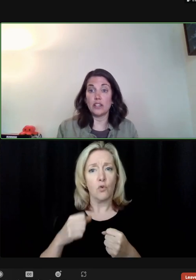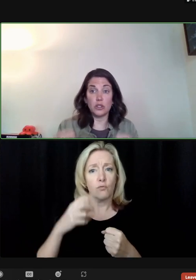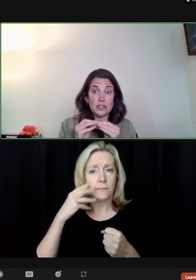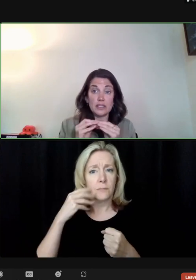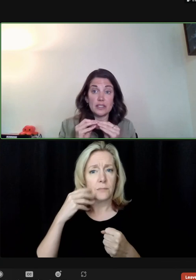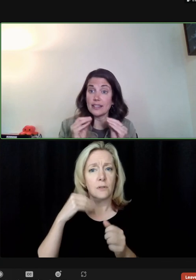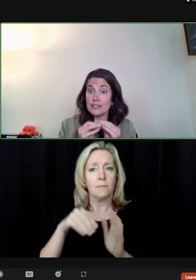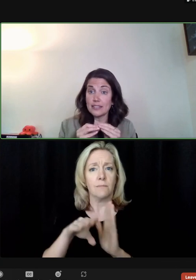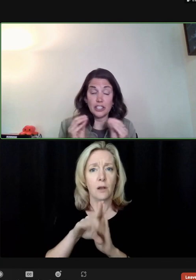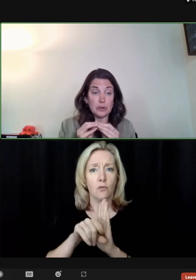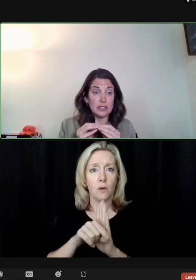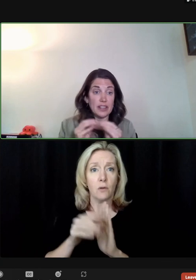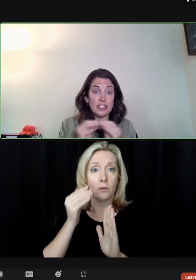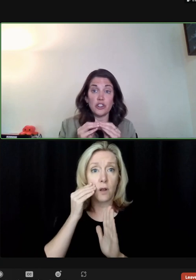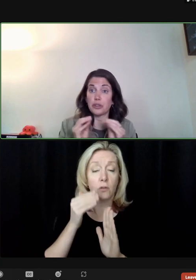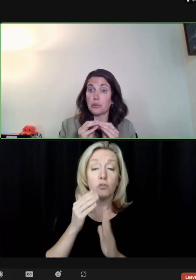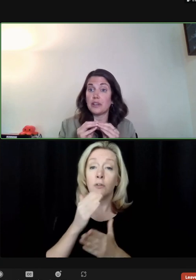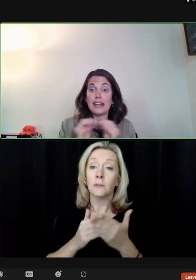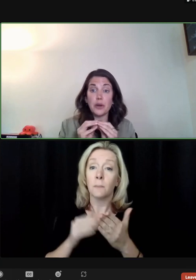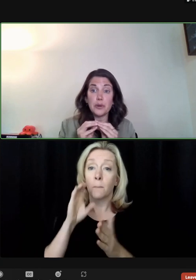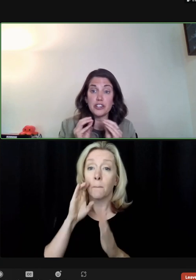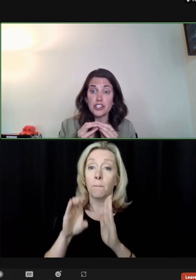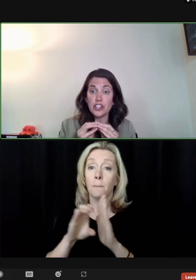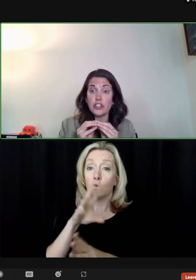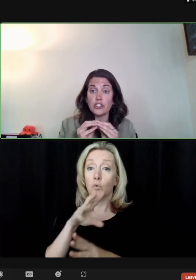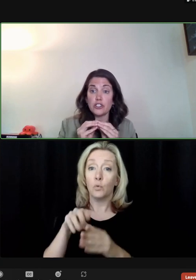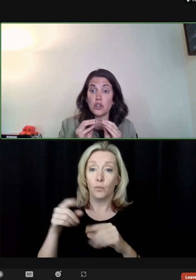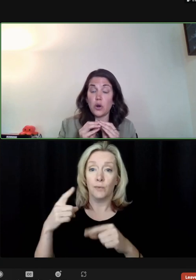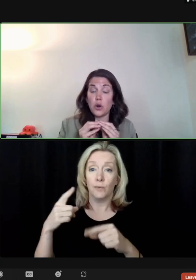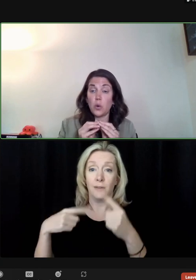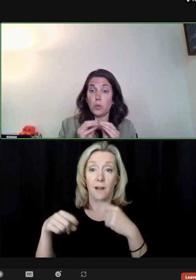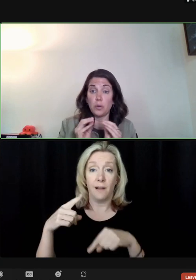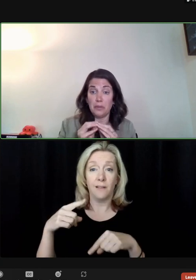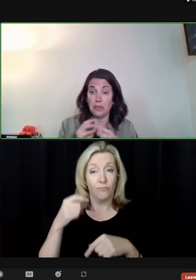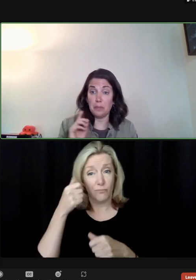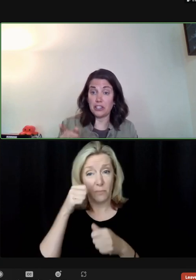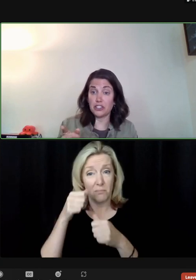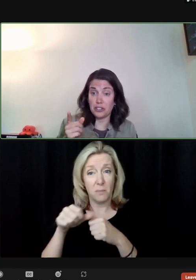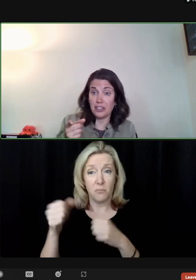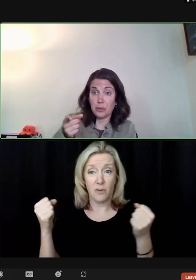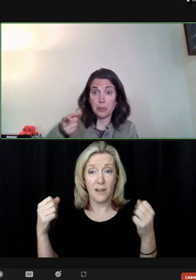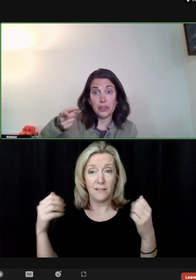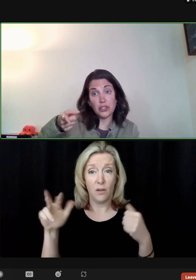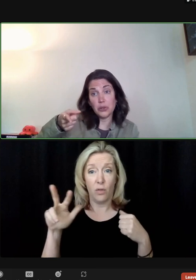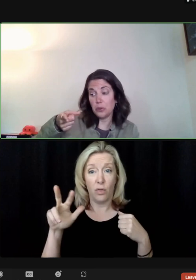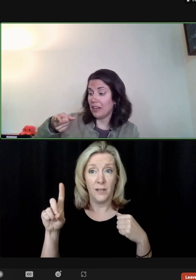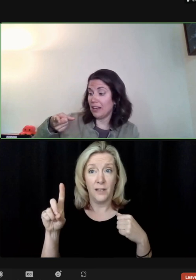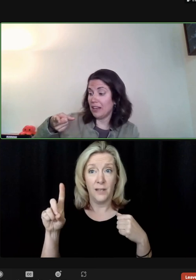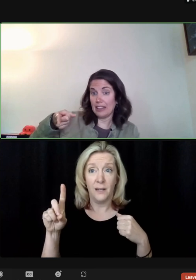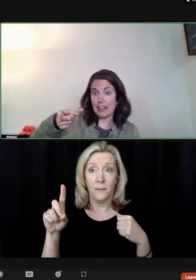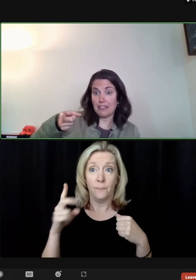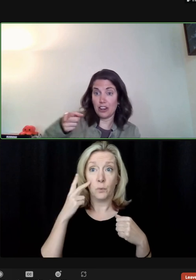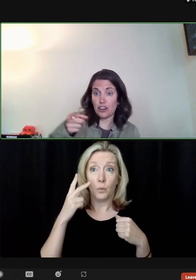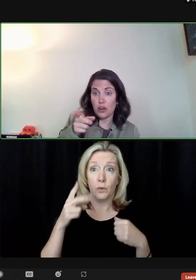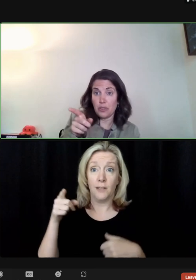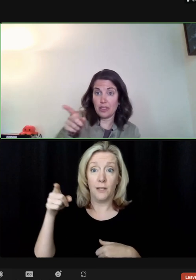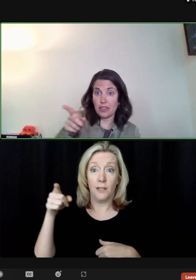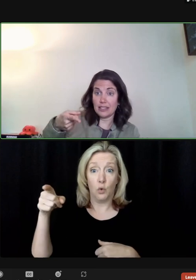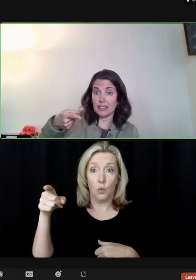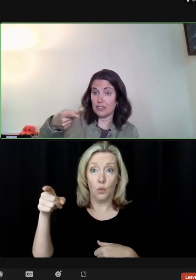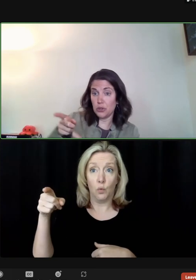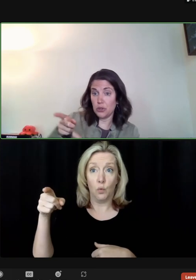The ones that include signs, signs are 3D language. So the picture you see on the one with the U, they've